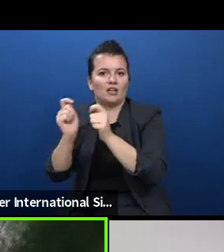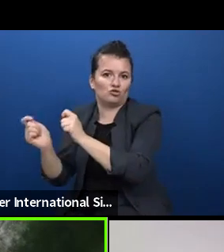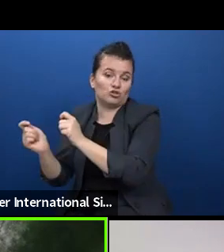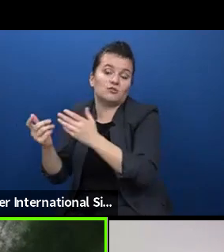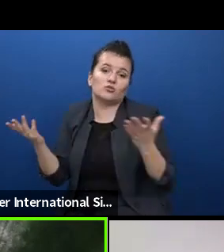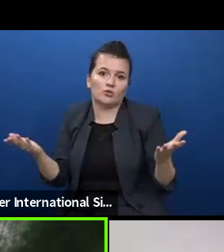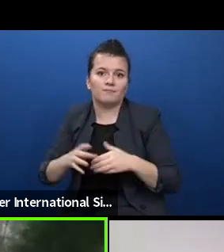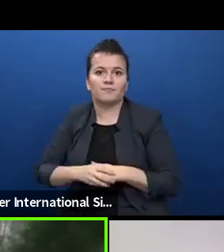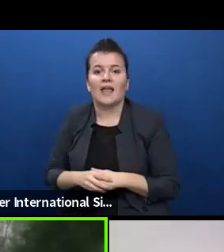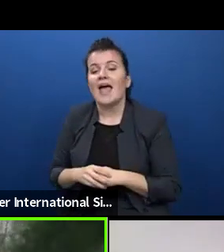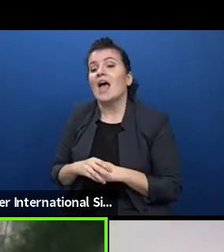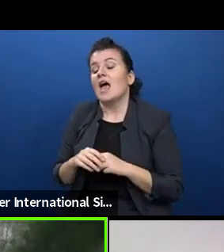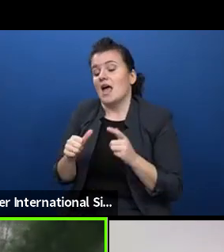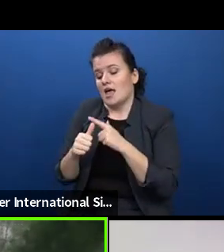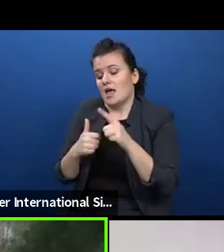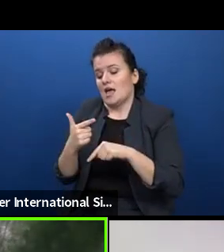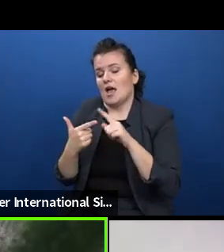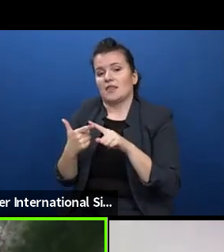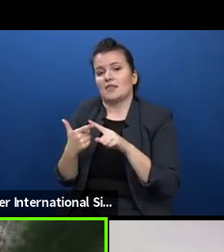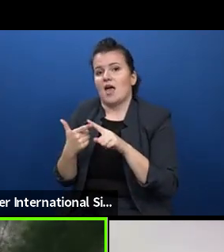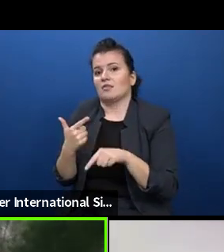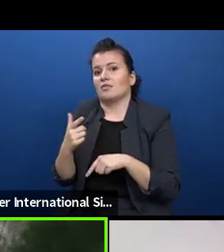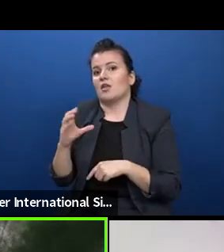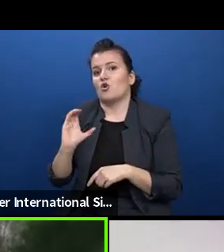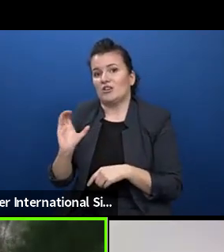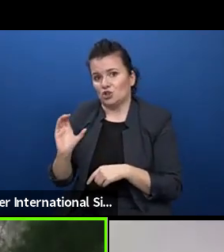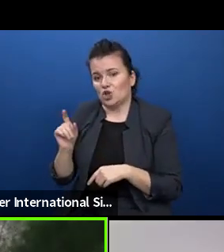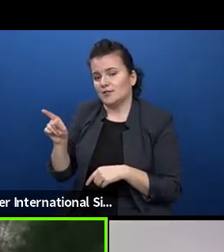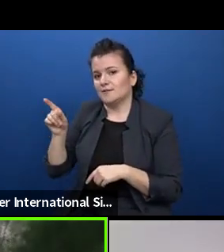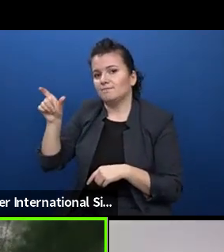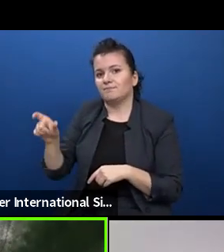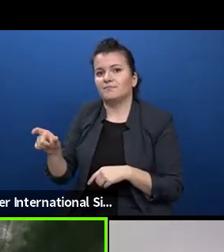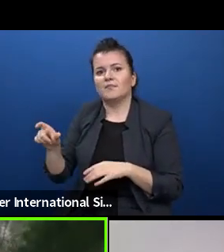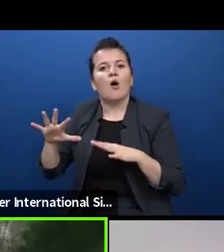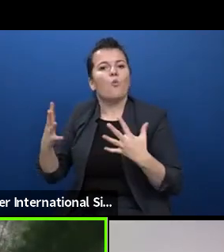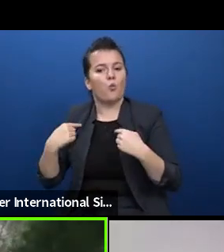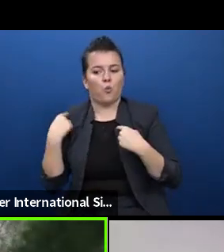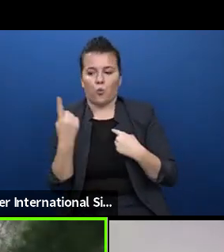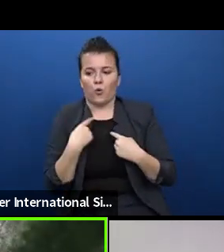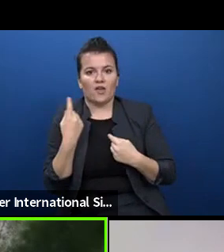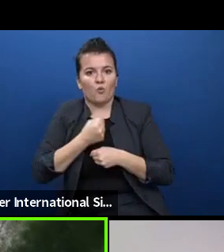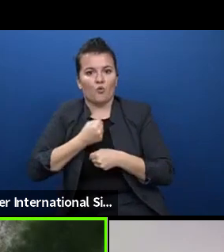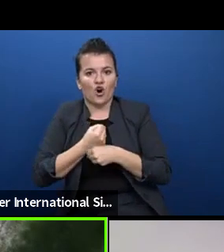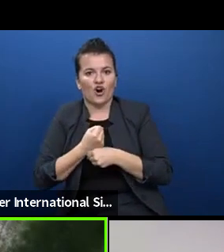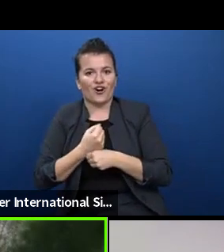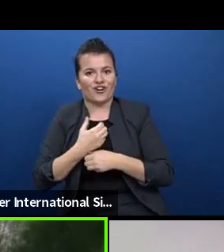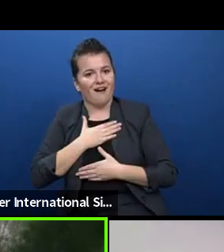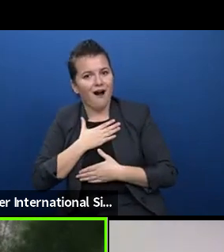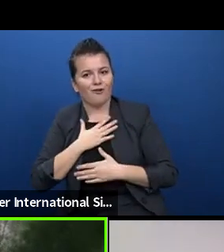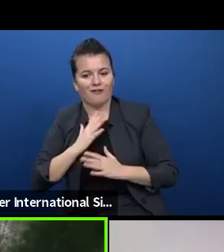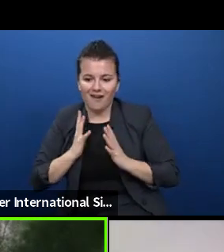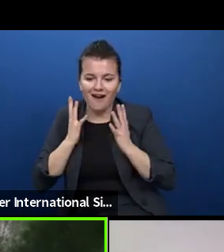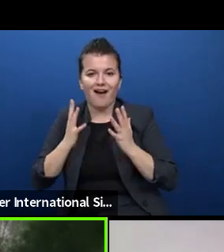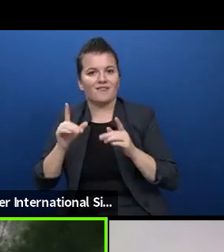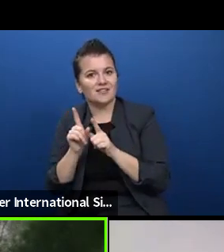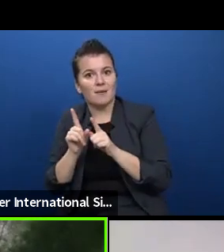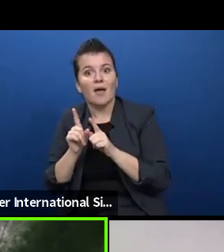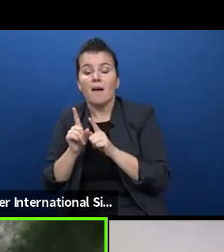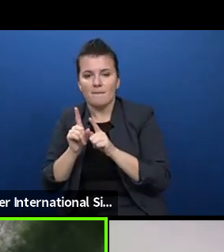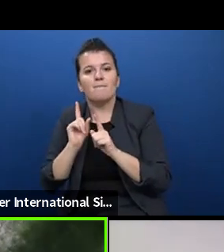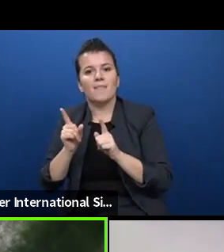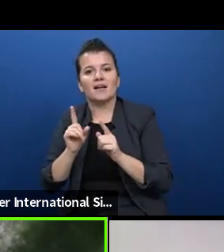that what we do in a very intimate way actually needs to reflect what our policy is going to do that